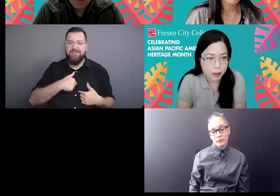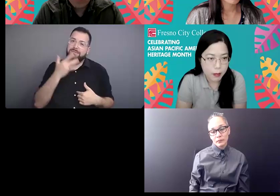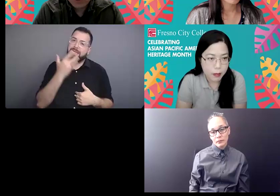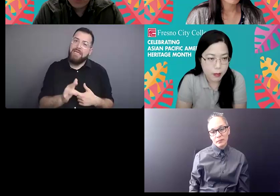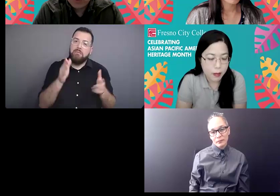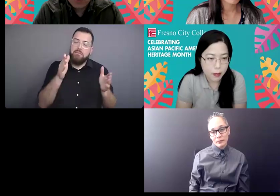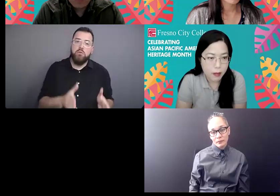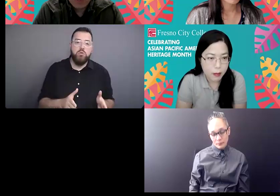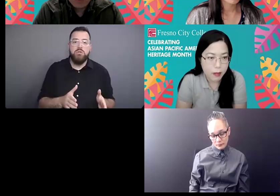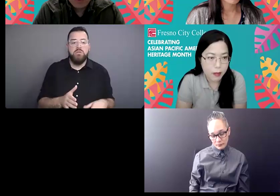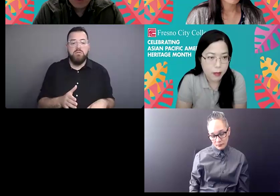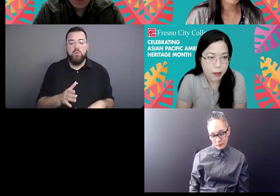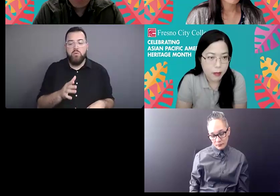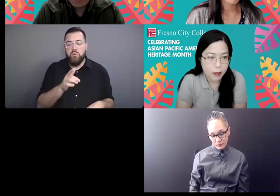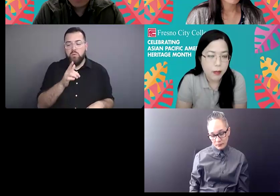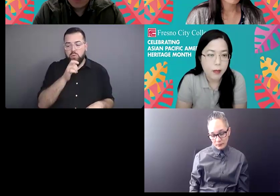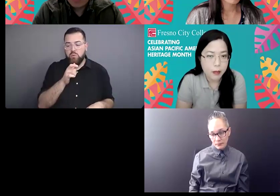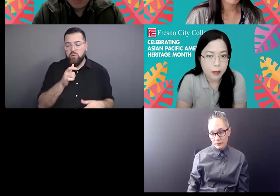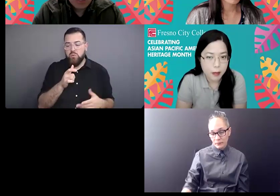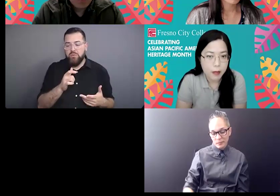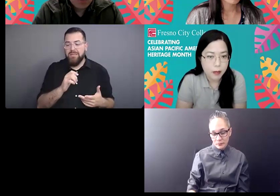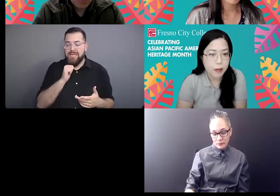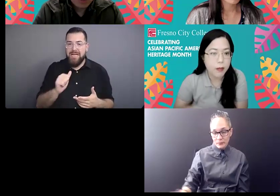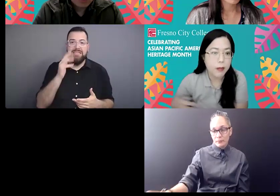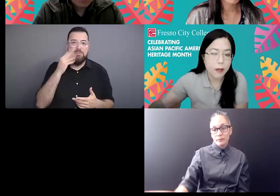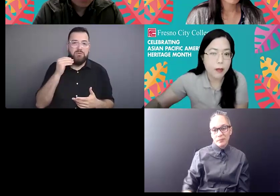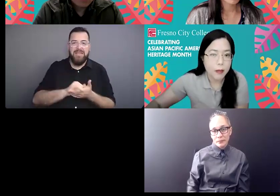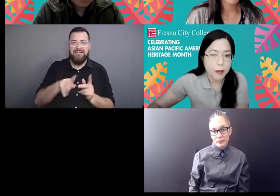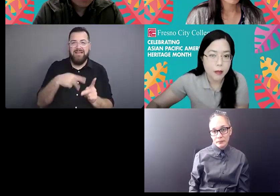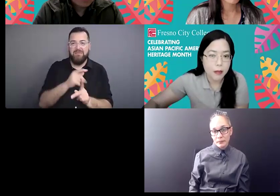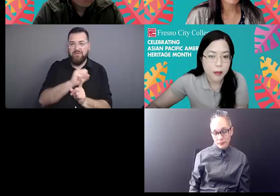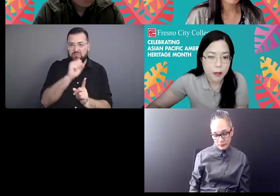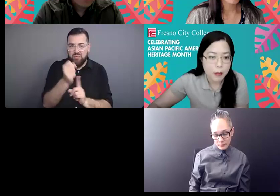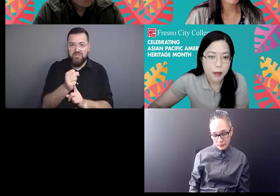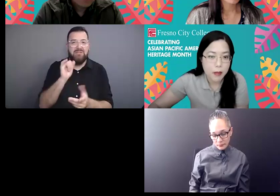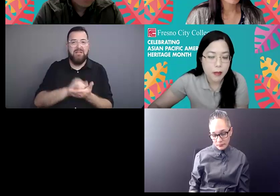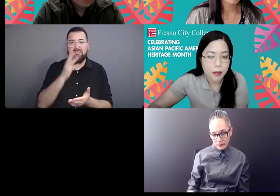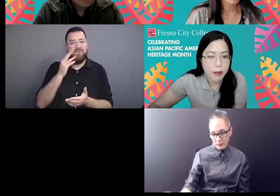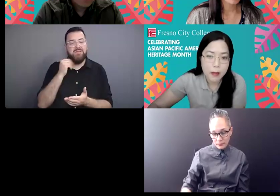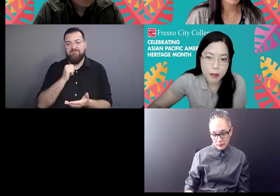ones, or fortunate ones, to have not have been in that type of situation.